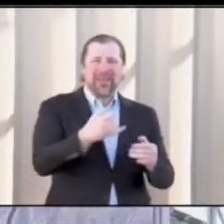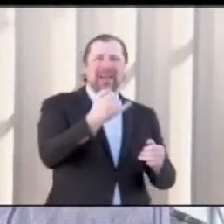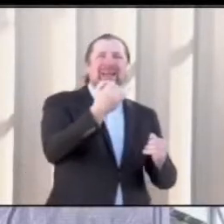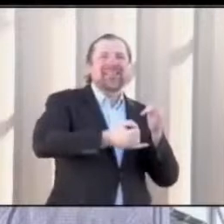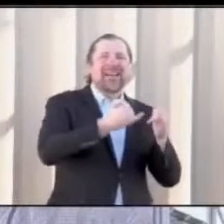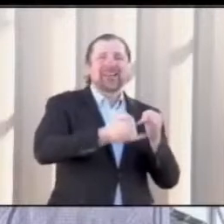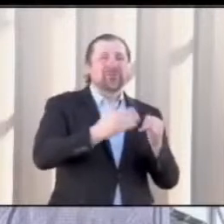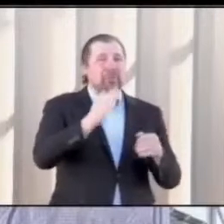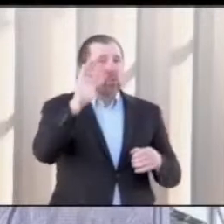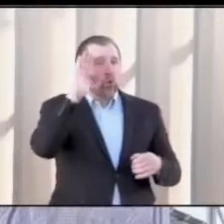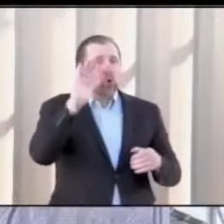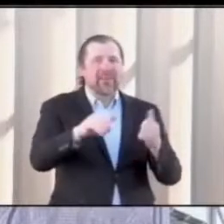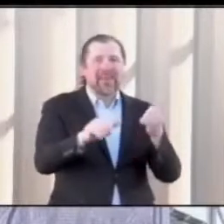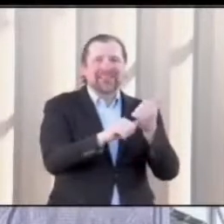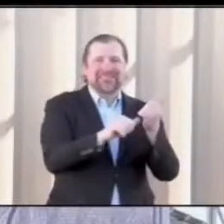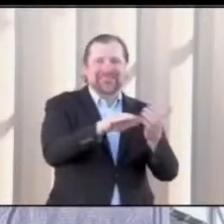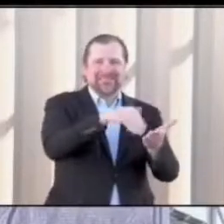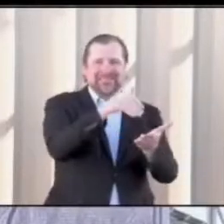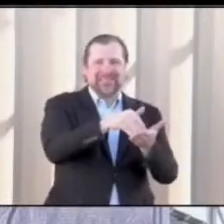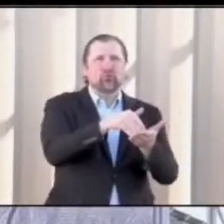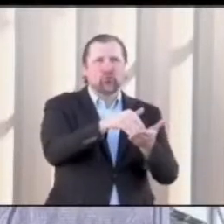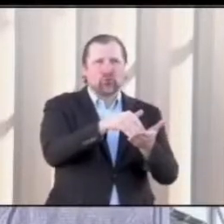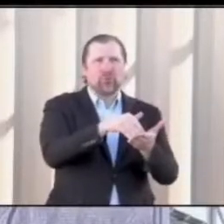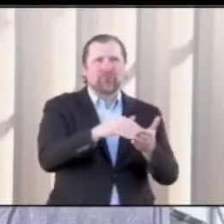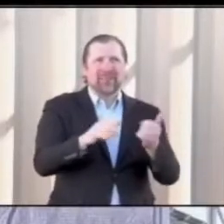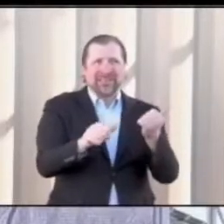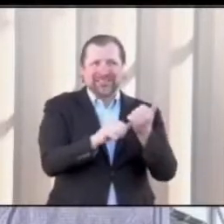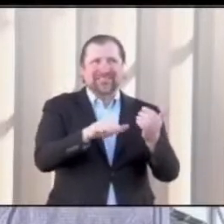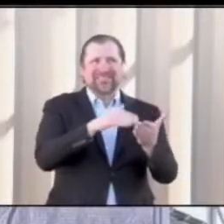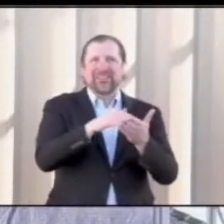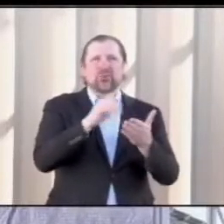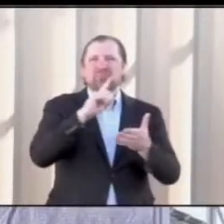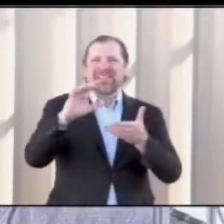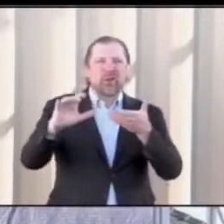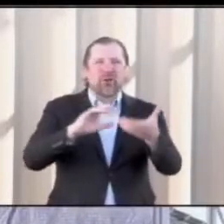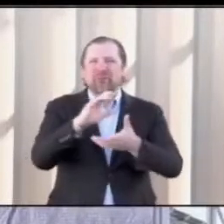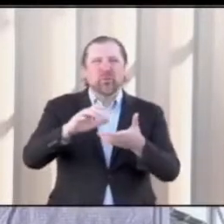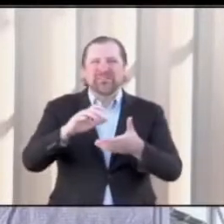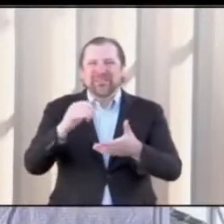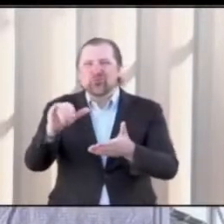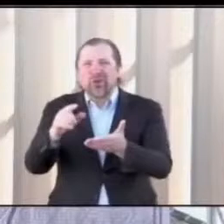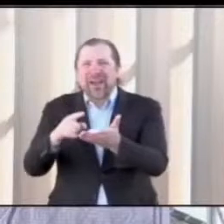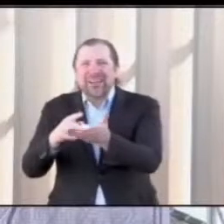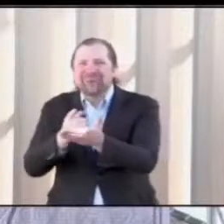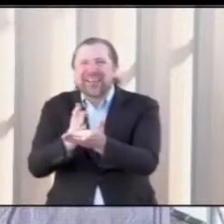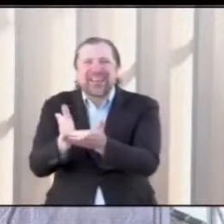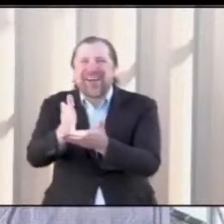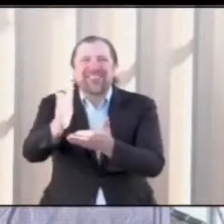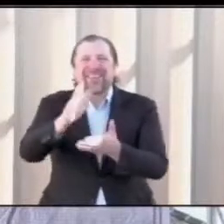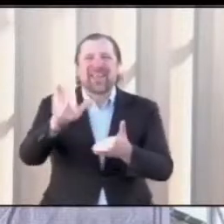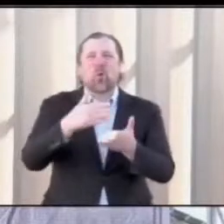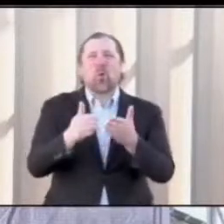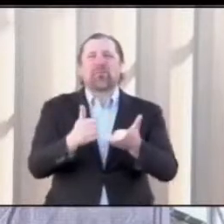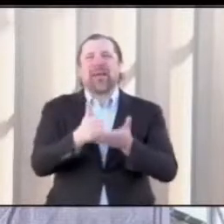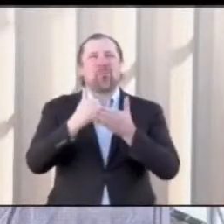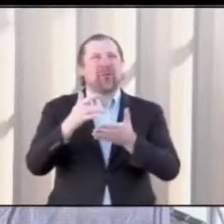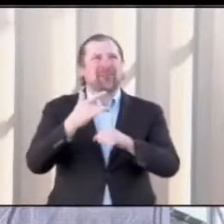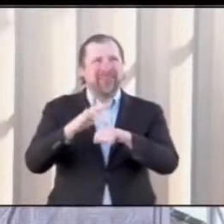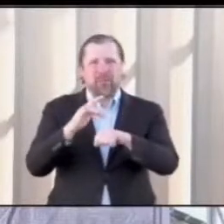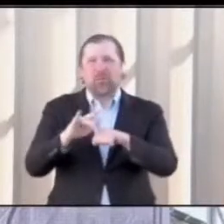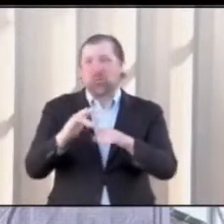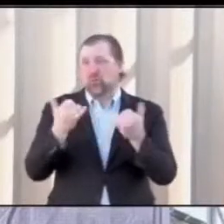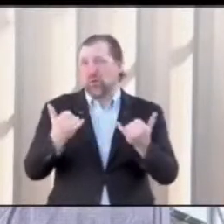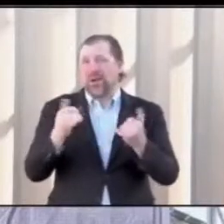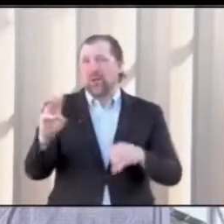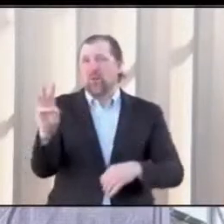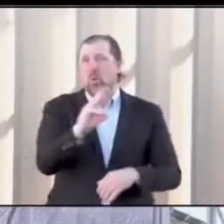times already about the Assistance Center. It is very confusing out there to navigate all the aid that is available. So there is